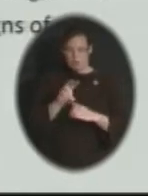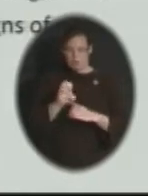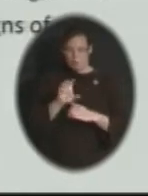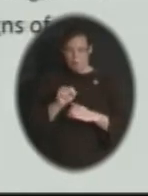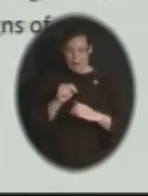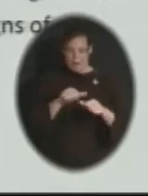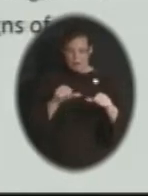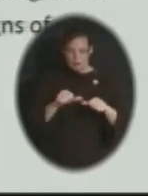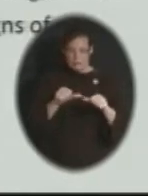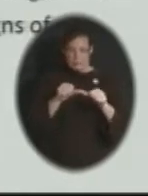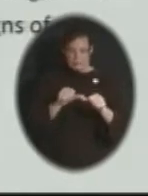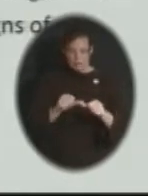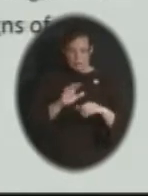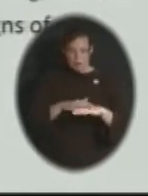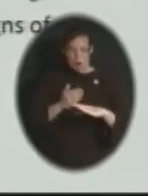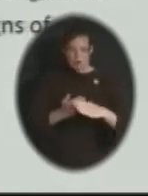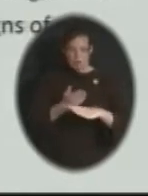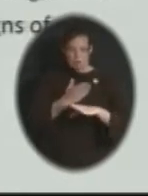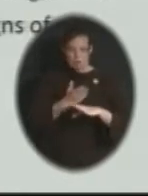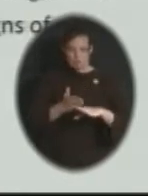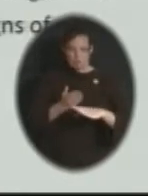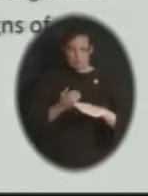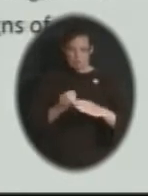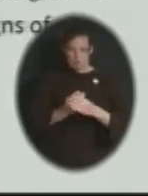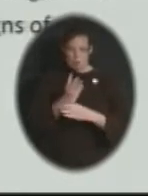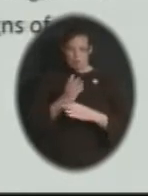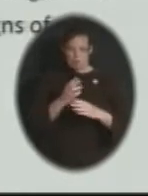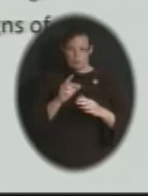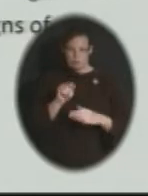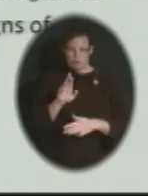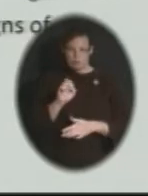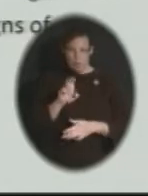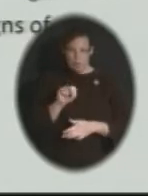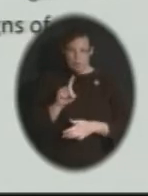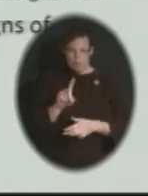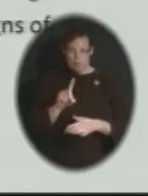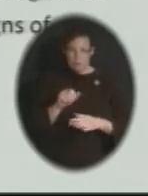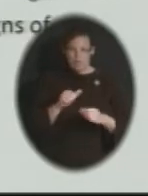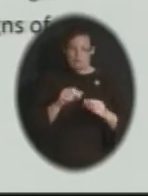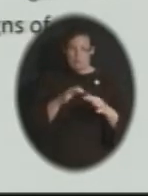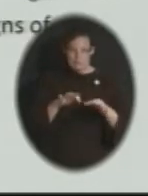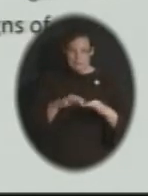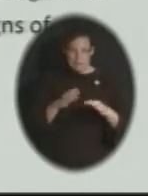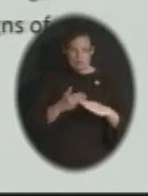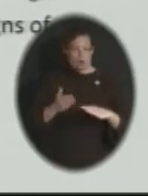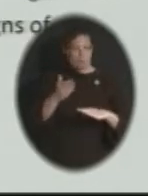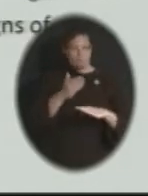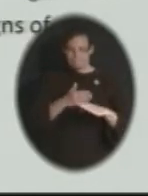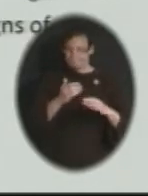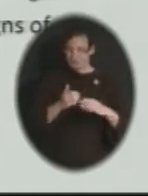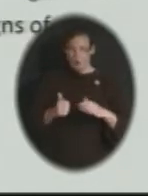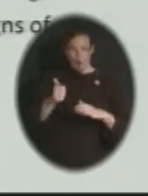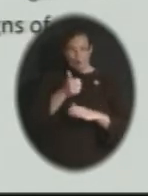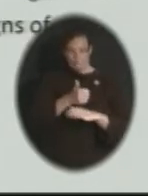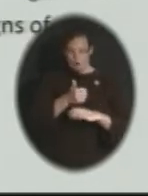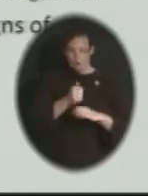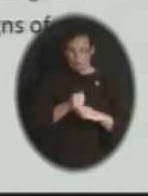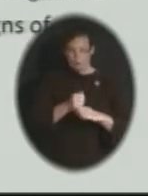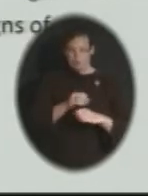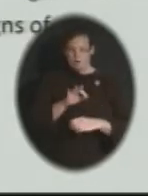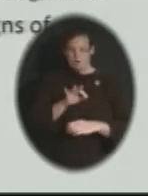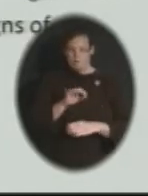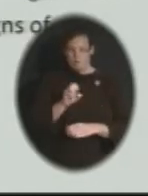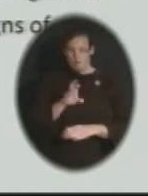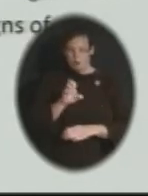are continued on a growth trend, but as we stand today, they're above their capacity. Forest View and